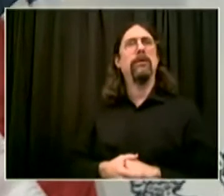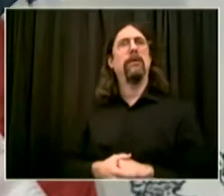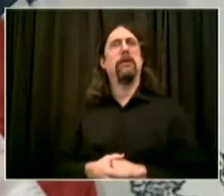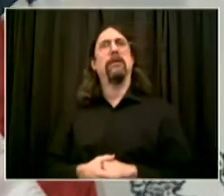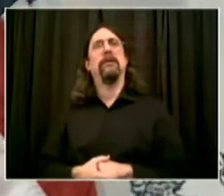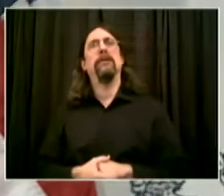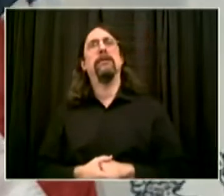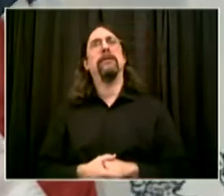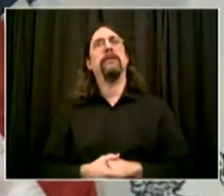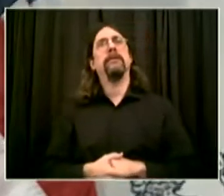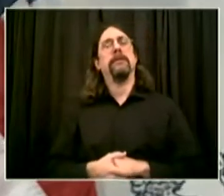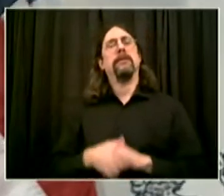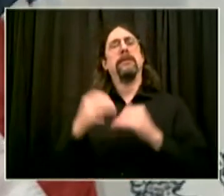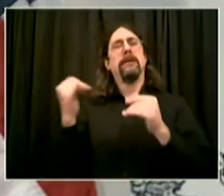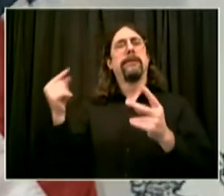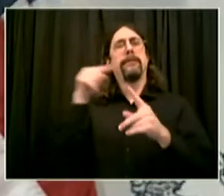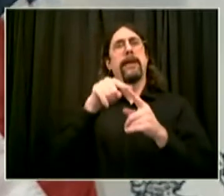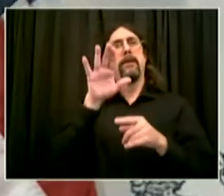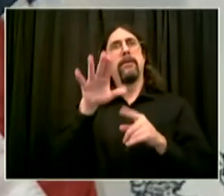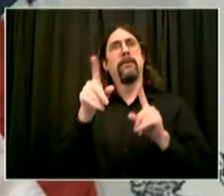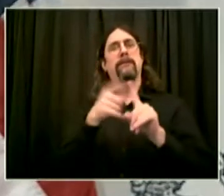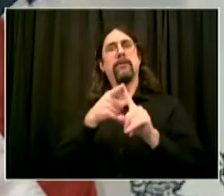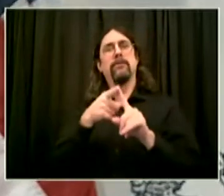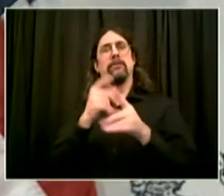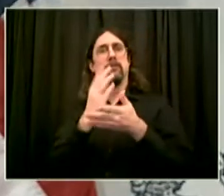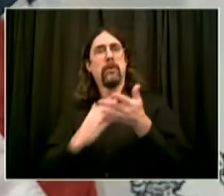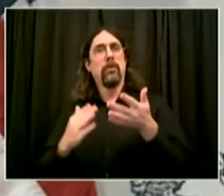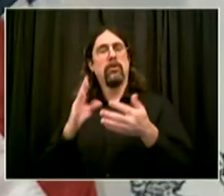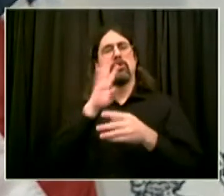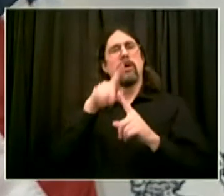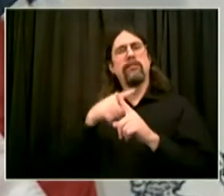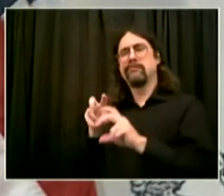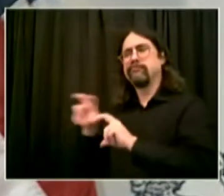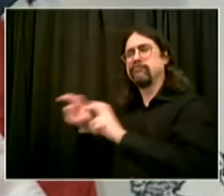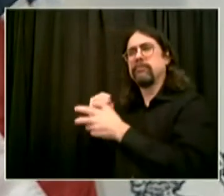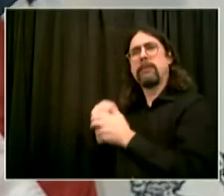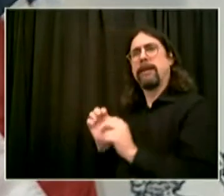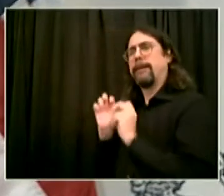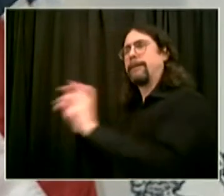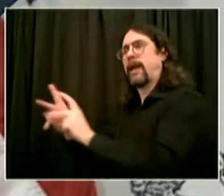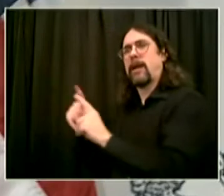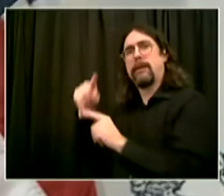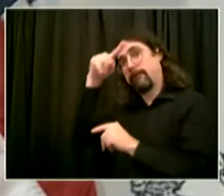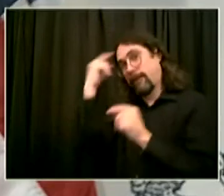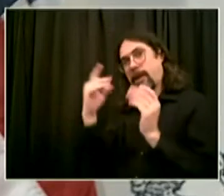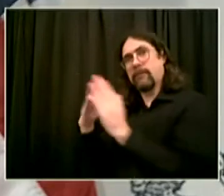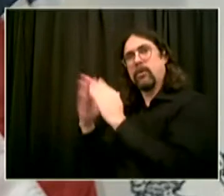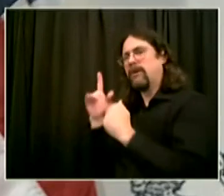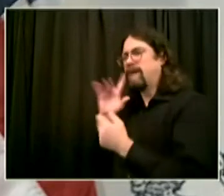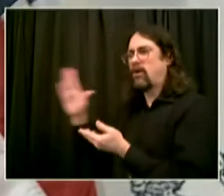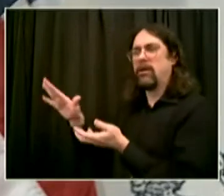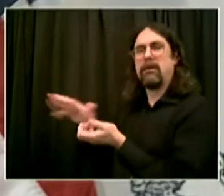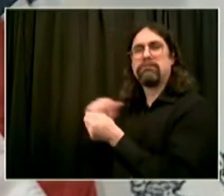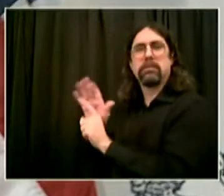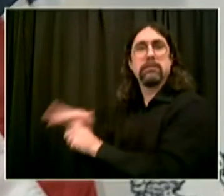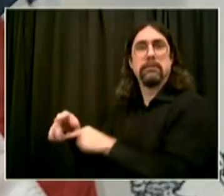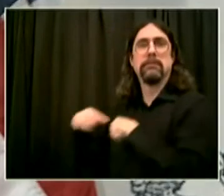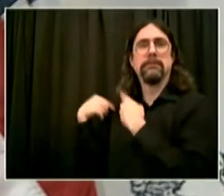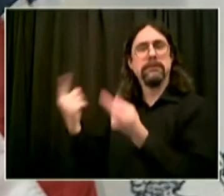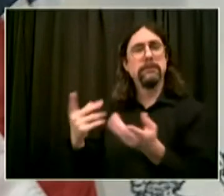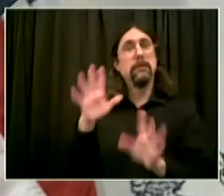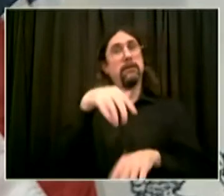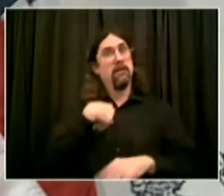I want to do things better, and I want to do things differently. And I want to make sure we're learning lessons. And I am absolutely devoted to